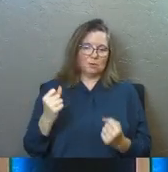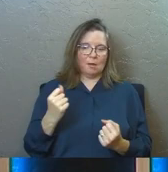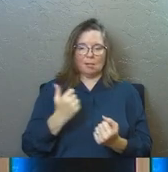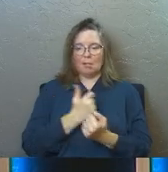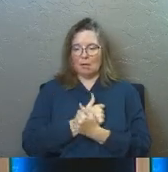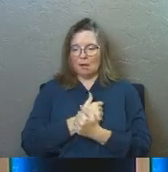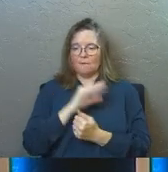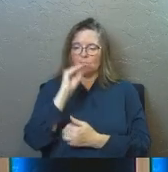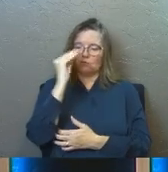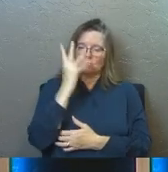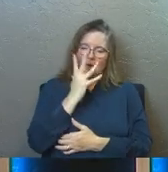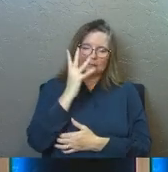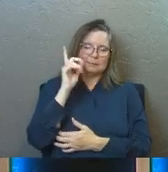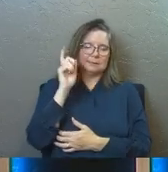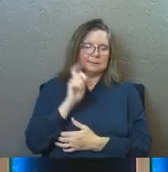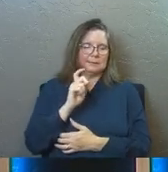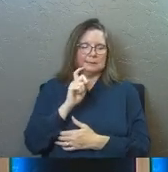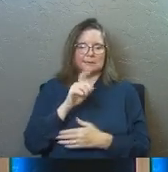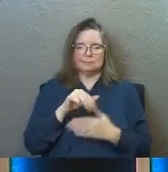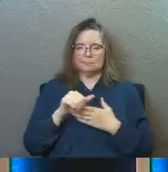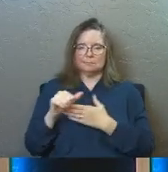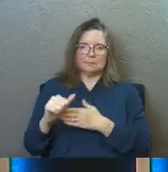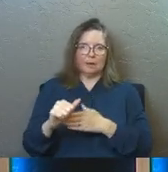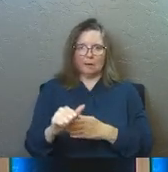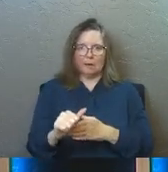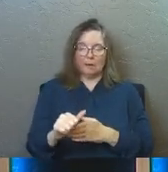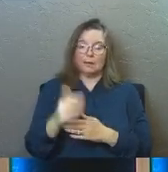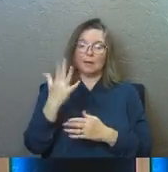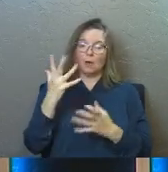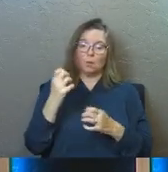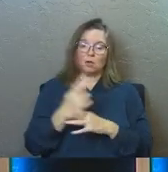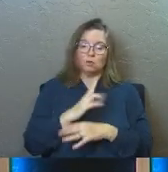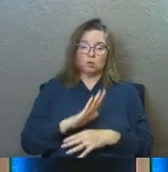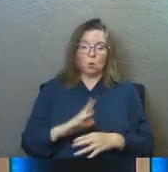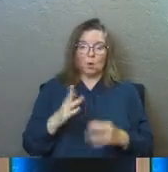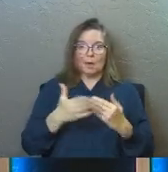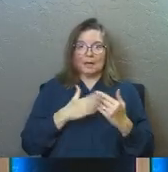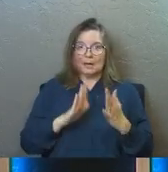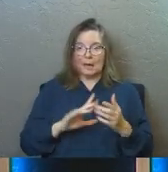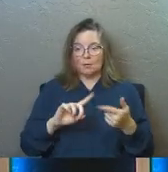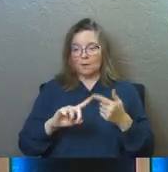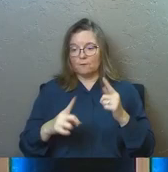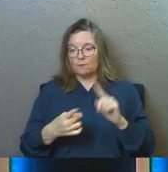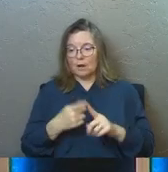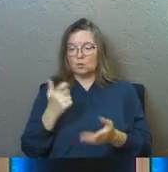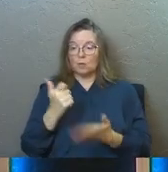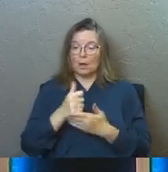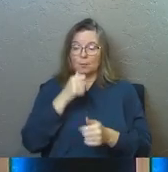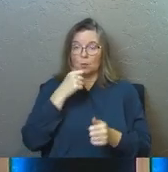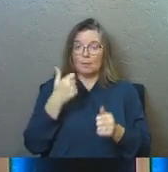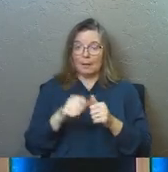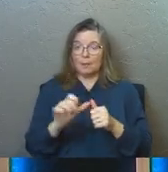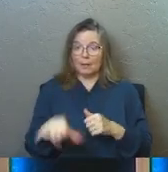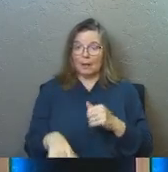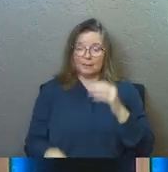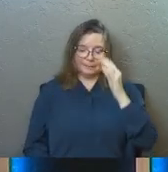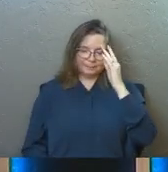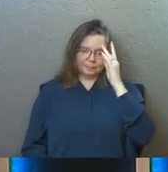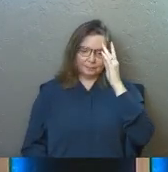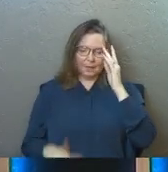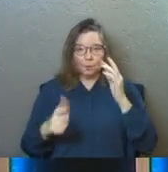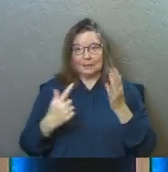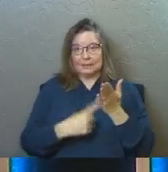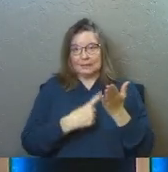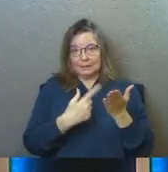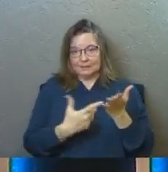of his love and his grace, our need for his direction and his guidance. God wants to use your neighbor, your friends, to help you remember that, because we